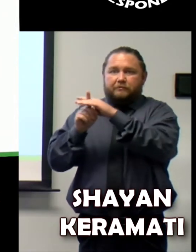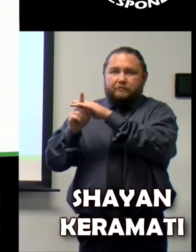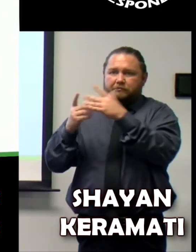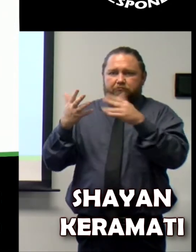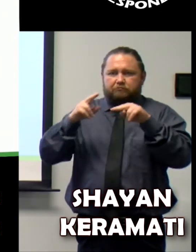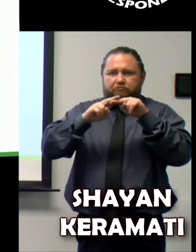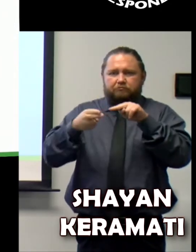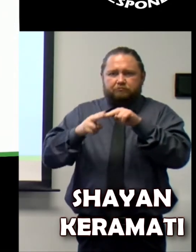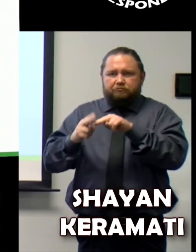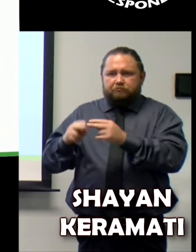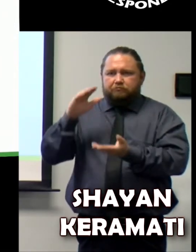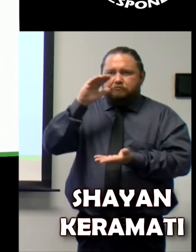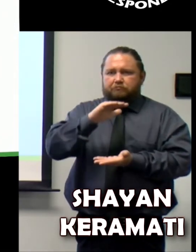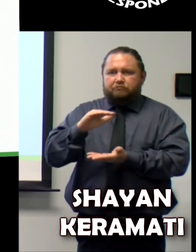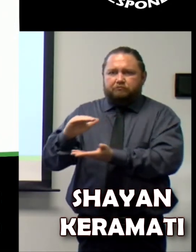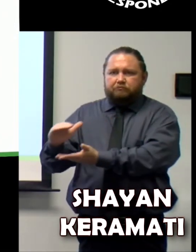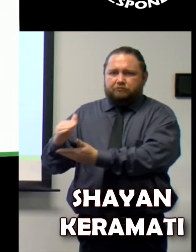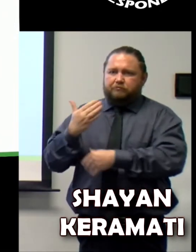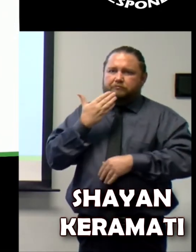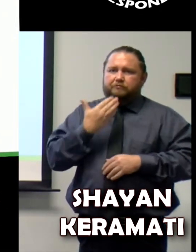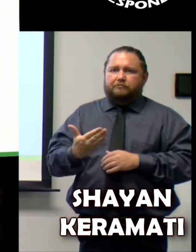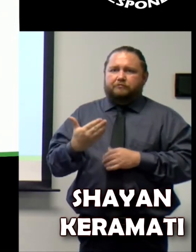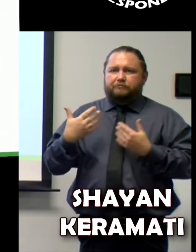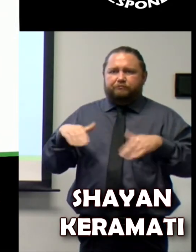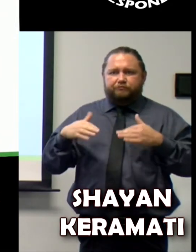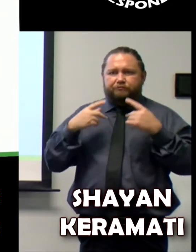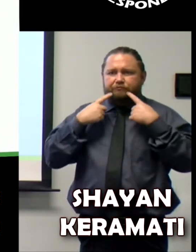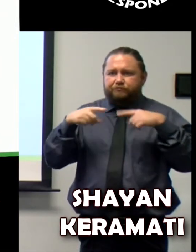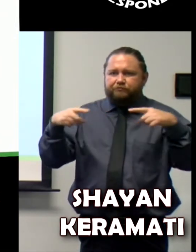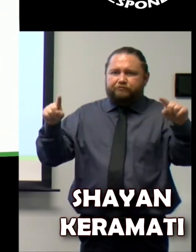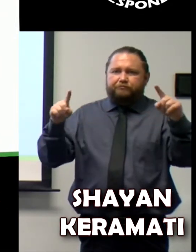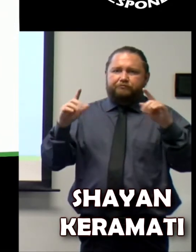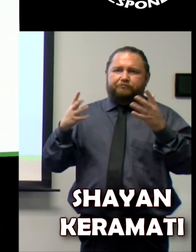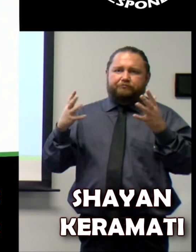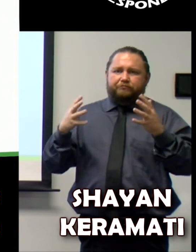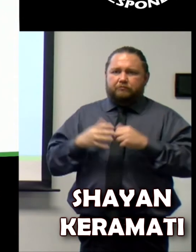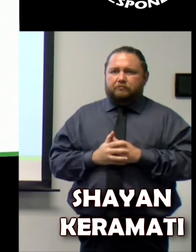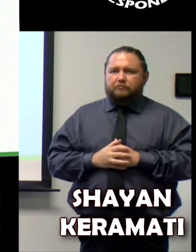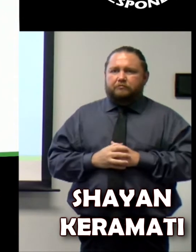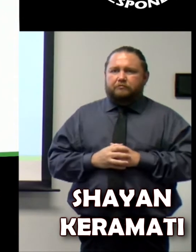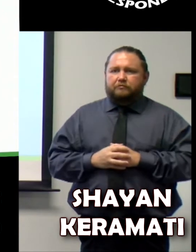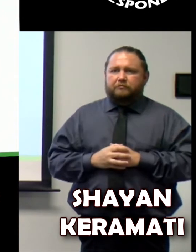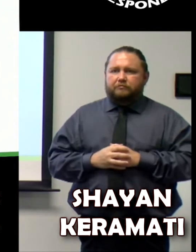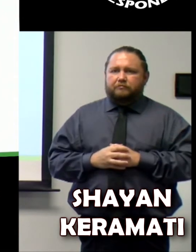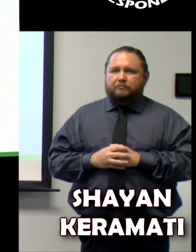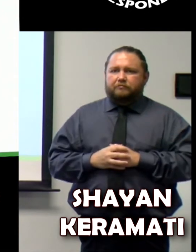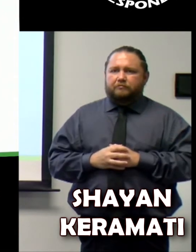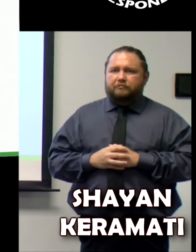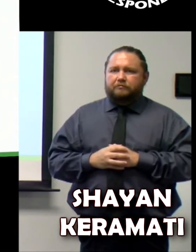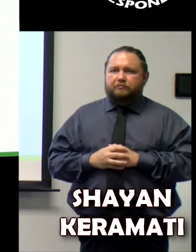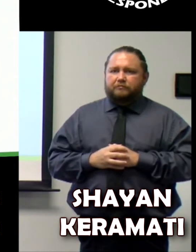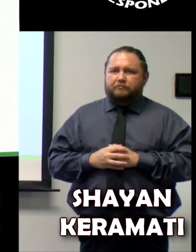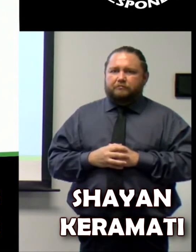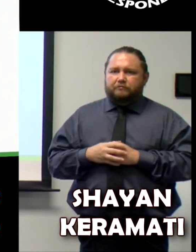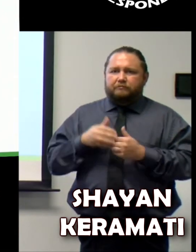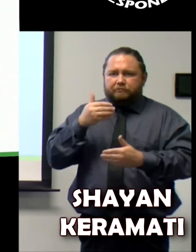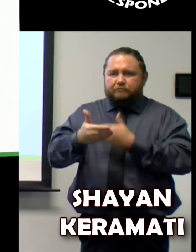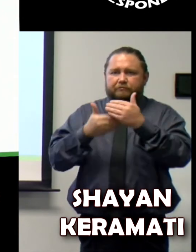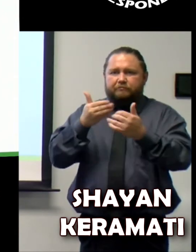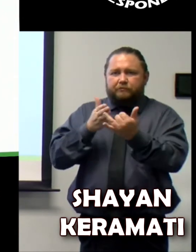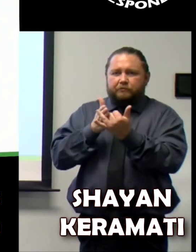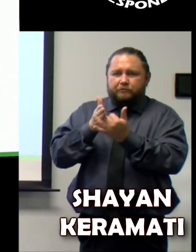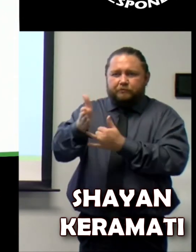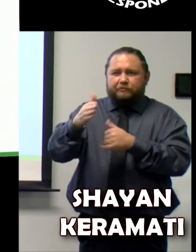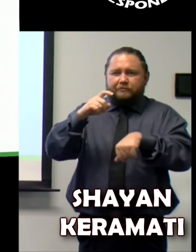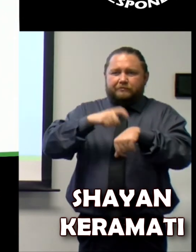to successfully get through a number of incubation periods, and what that means is that for 14 days,